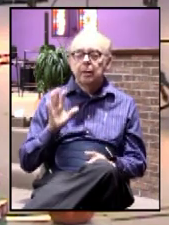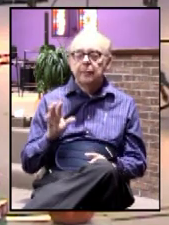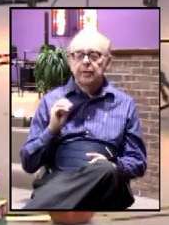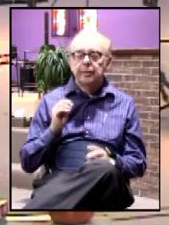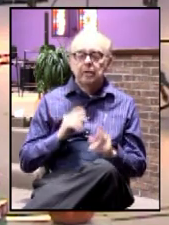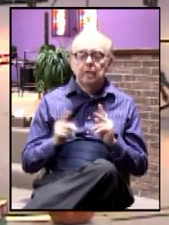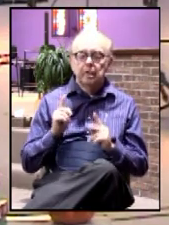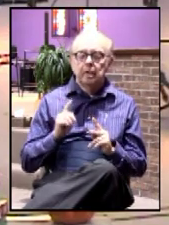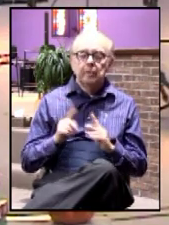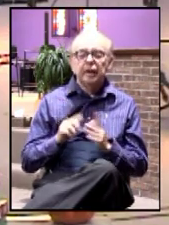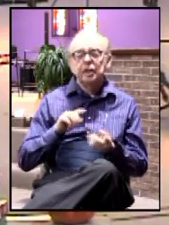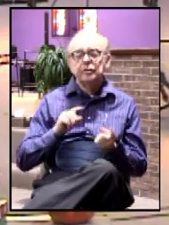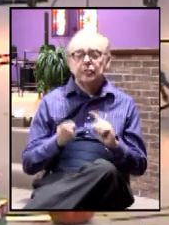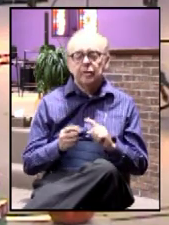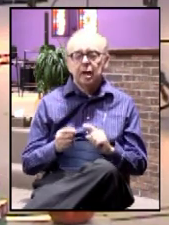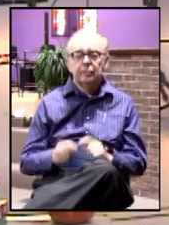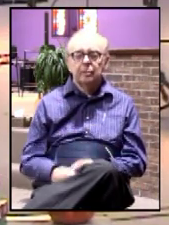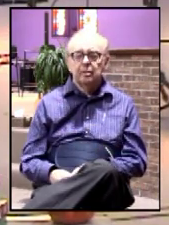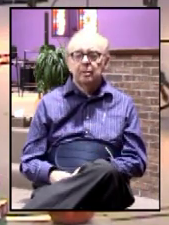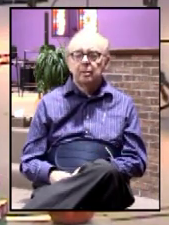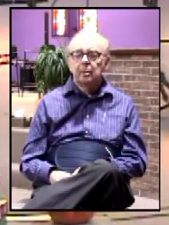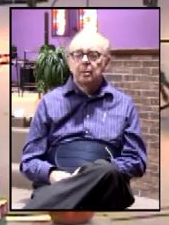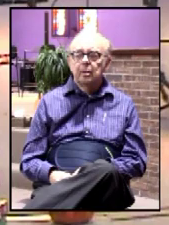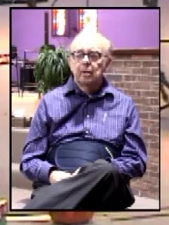It begins to change